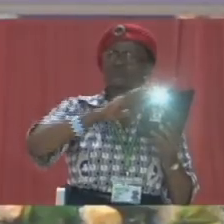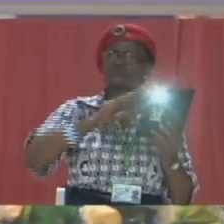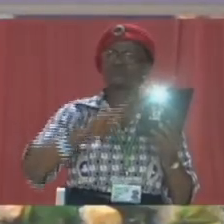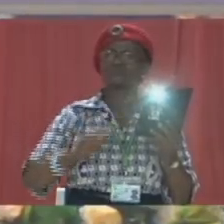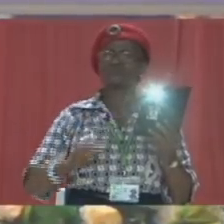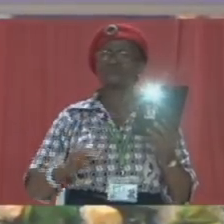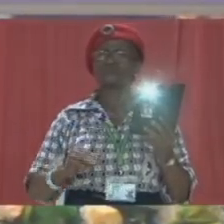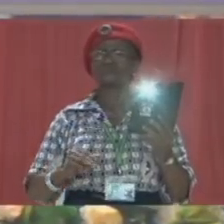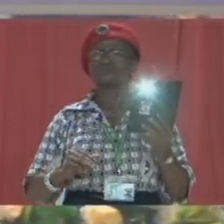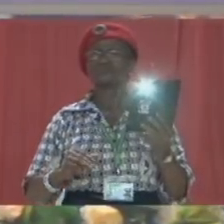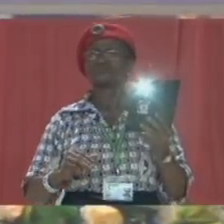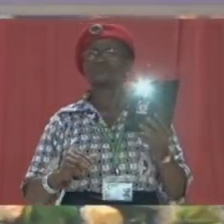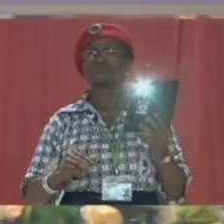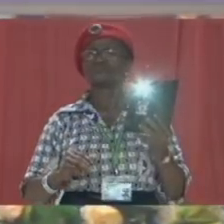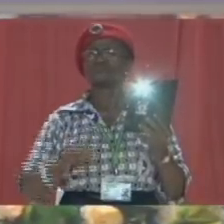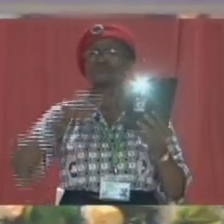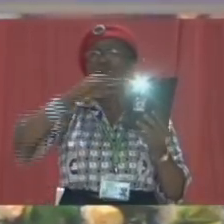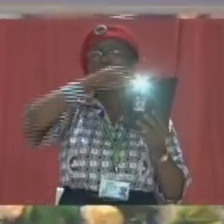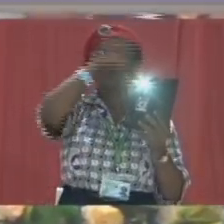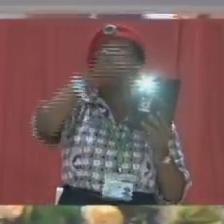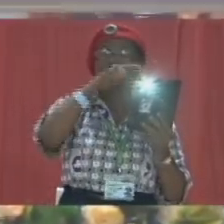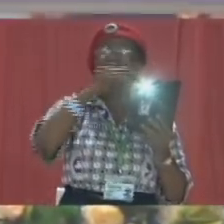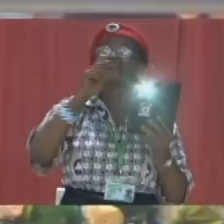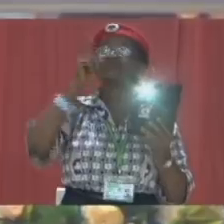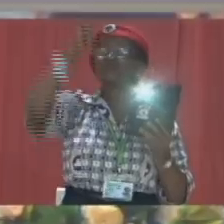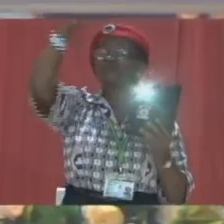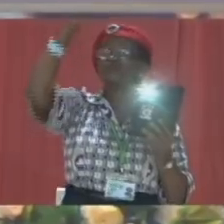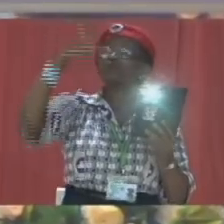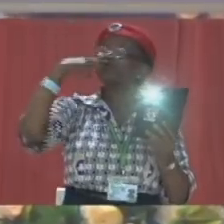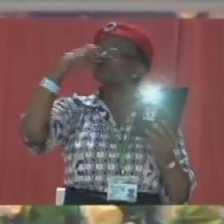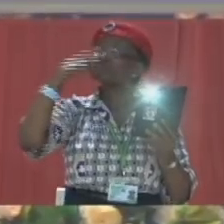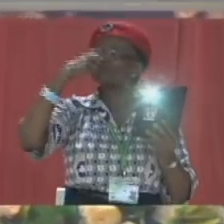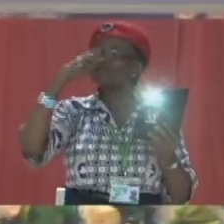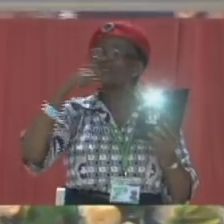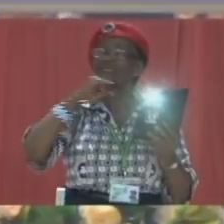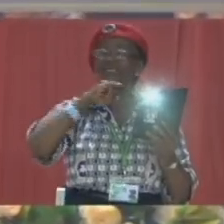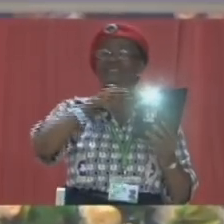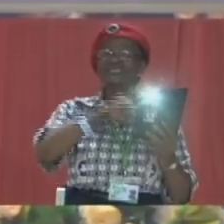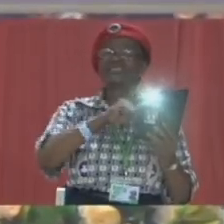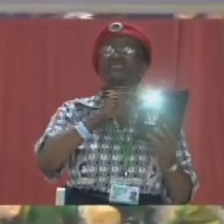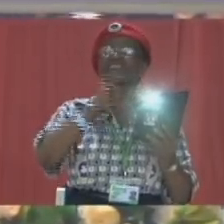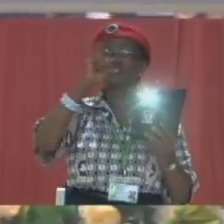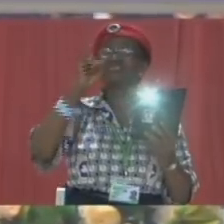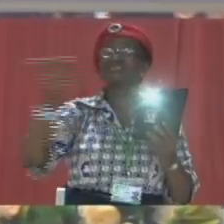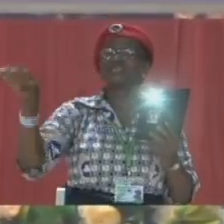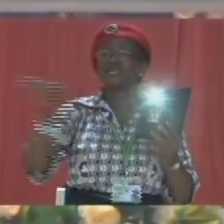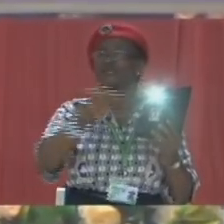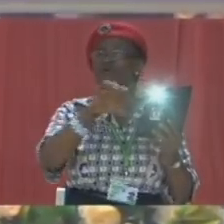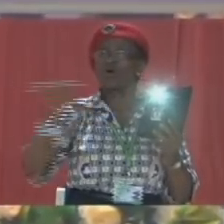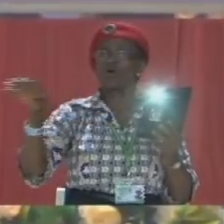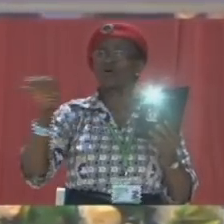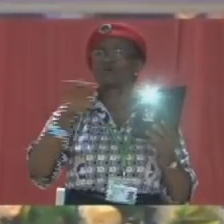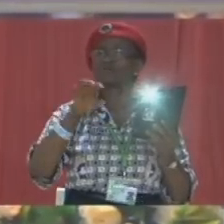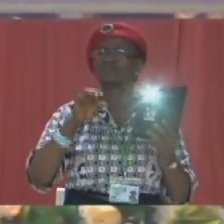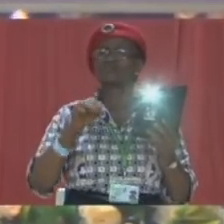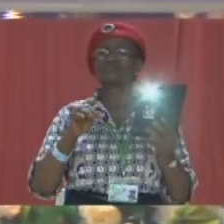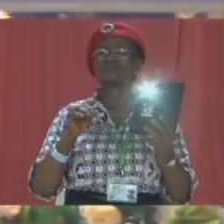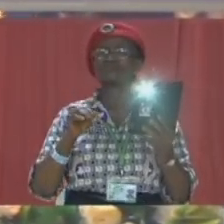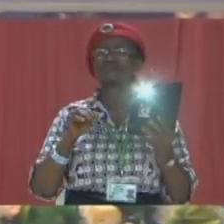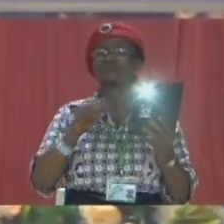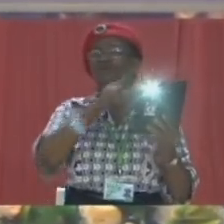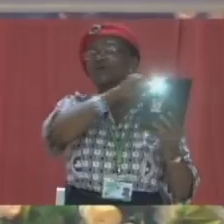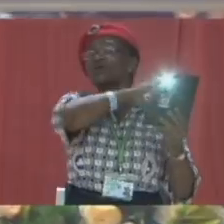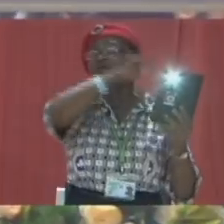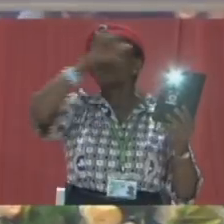yin olooto. When you speak, it is done. Nigba ki gba ti e ba soro o ti di mimu se. Lord,